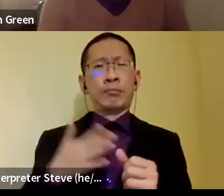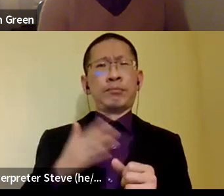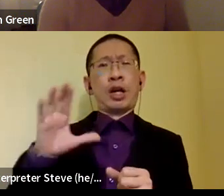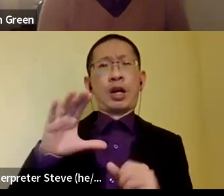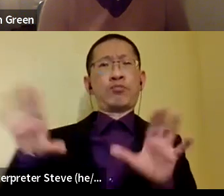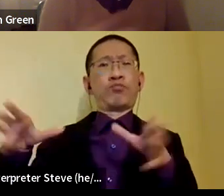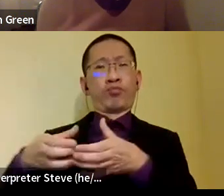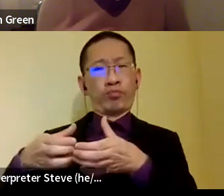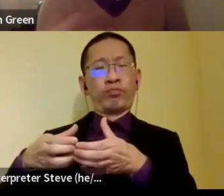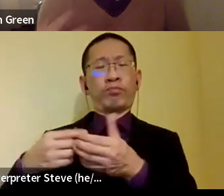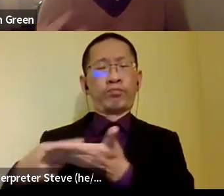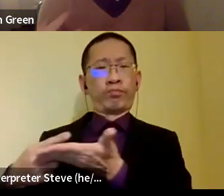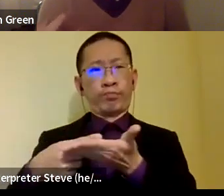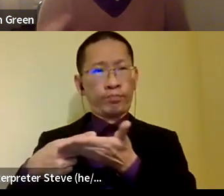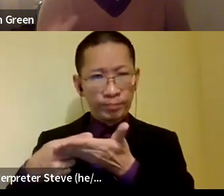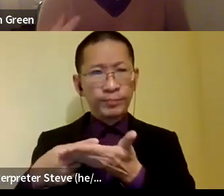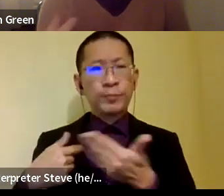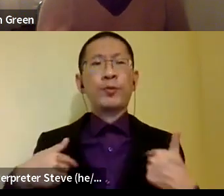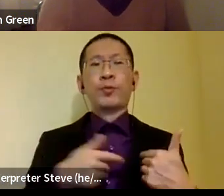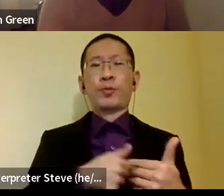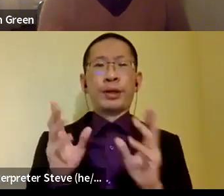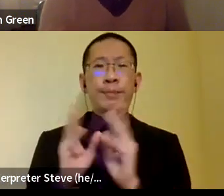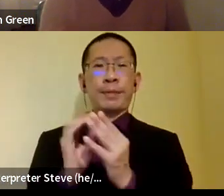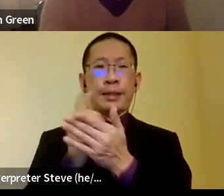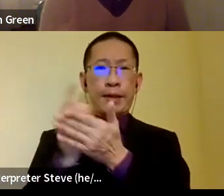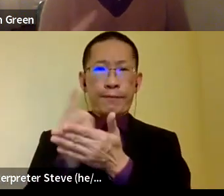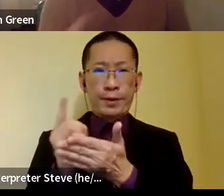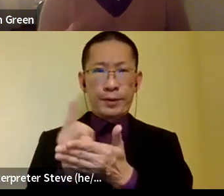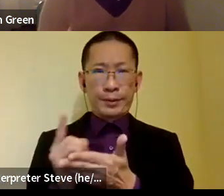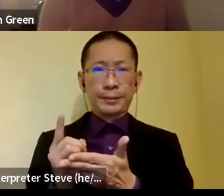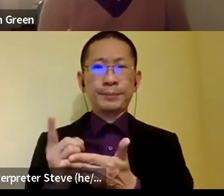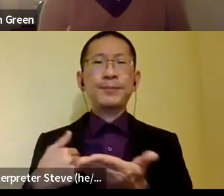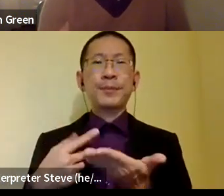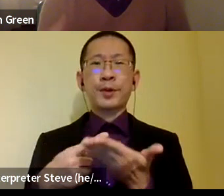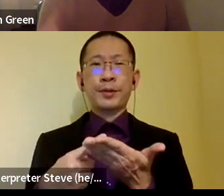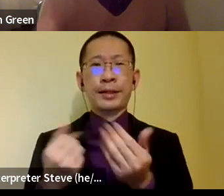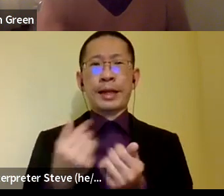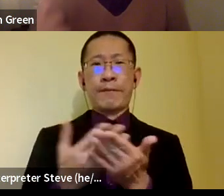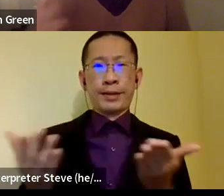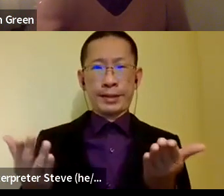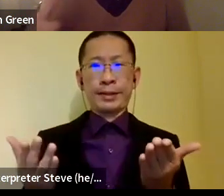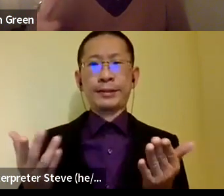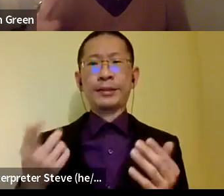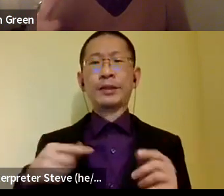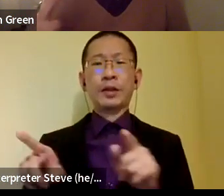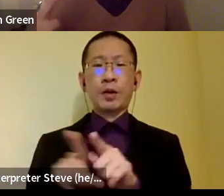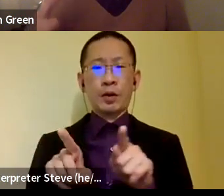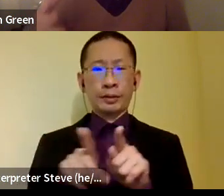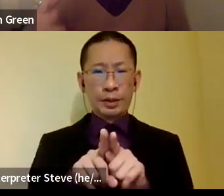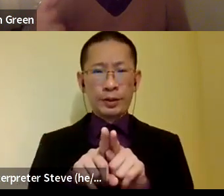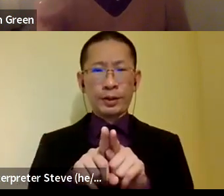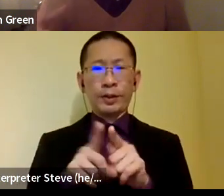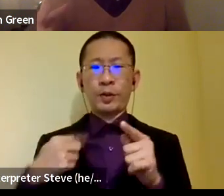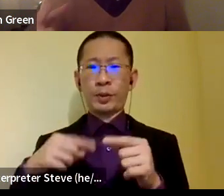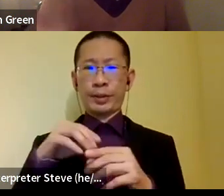cohort. We meet once a week and we talk about everything. And we're also in